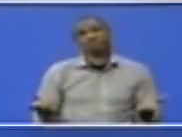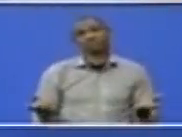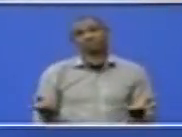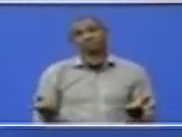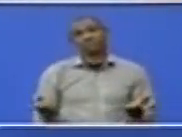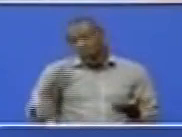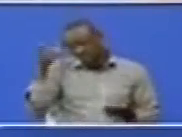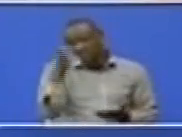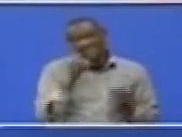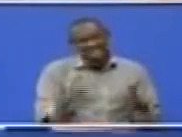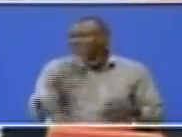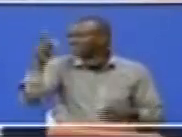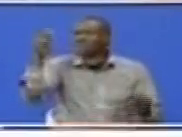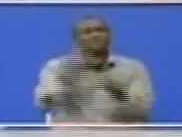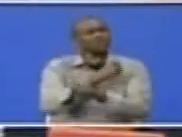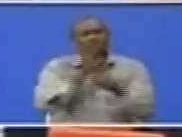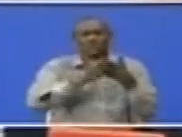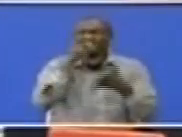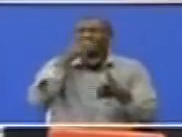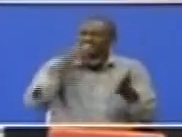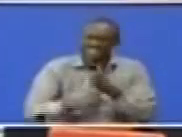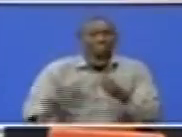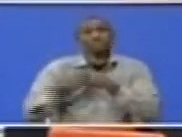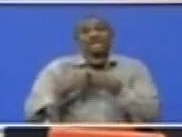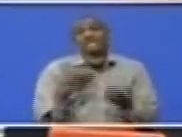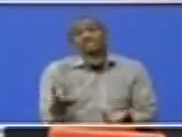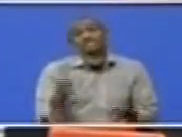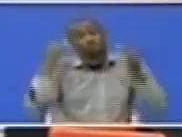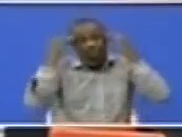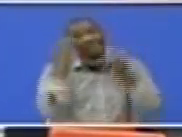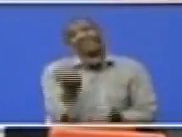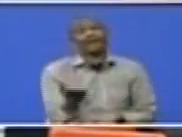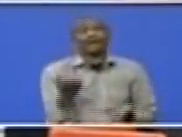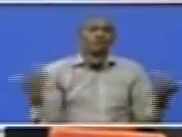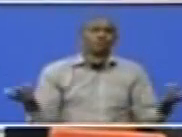because he can't write such a thing that we'll be able to challenge in court and we will come.